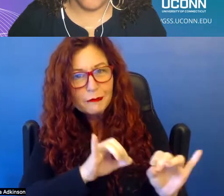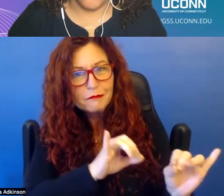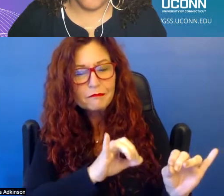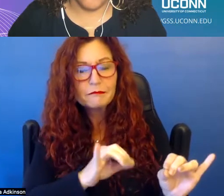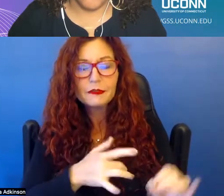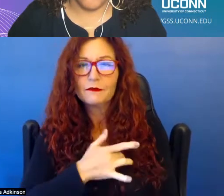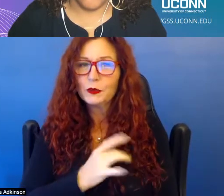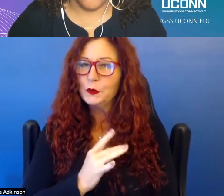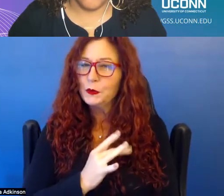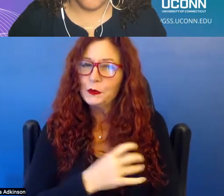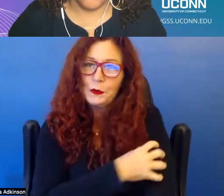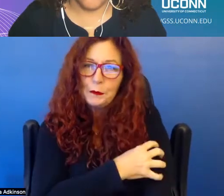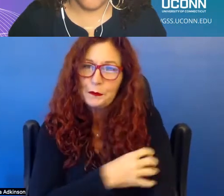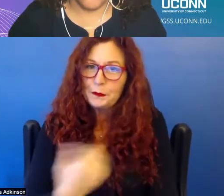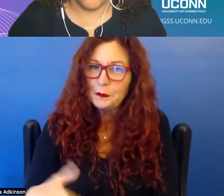I'm interested in